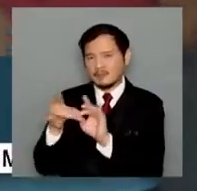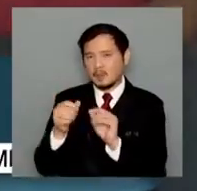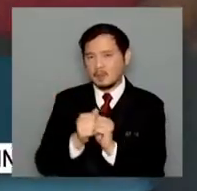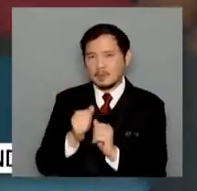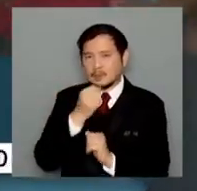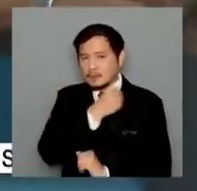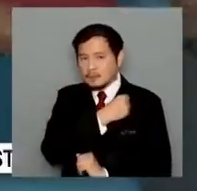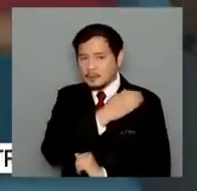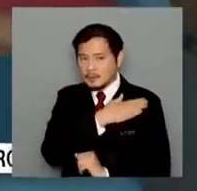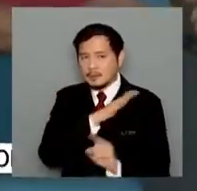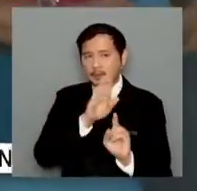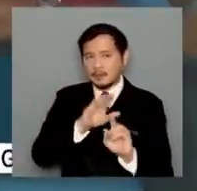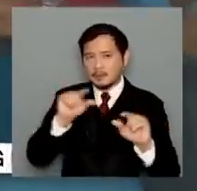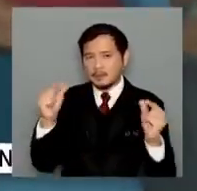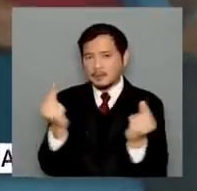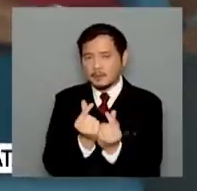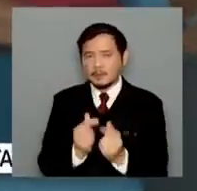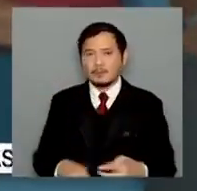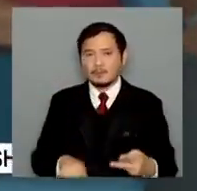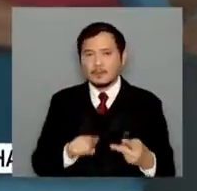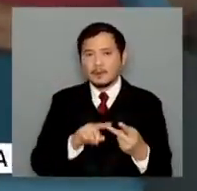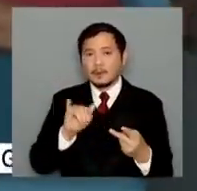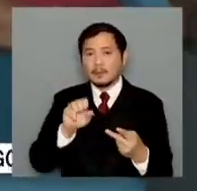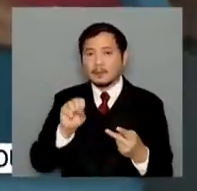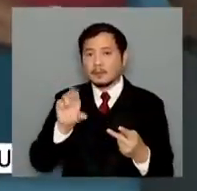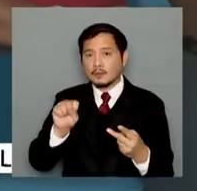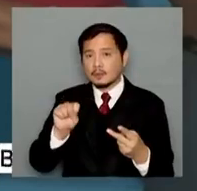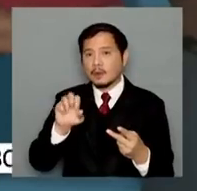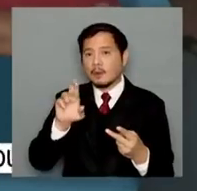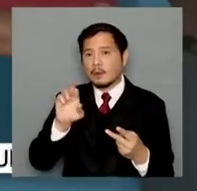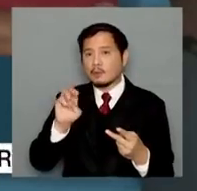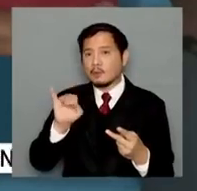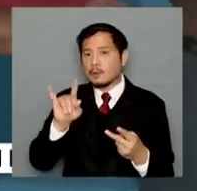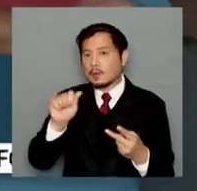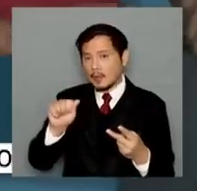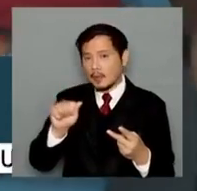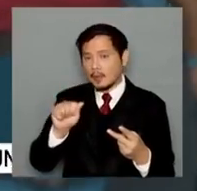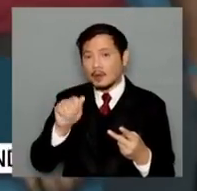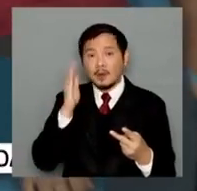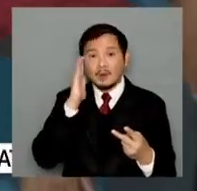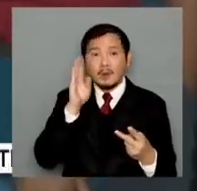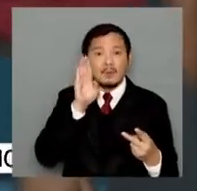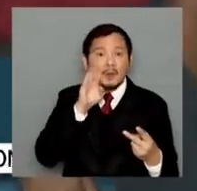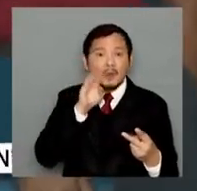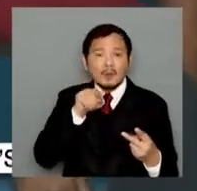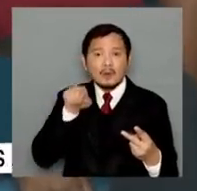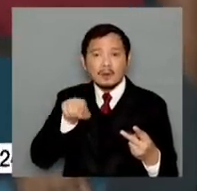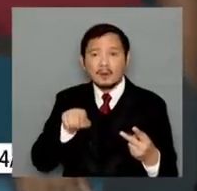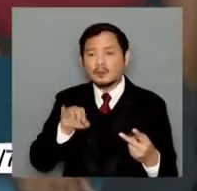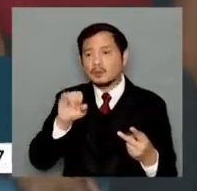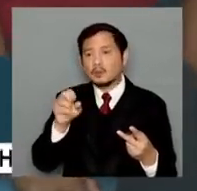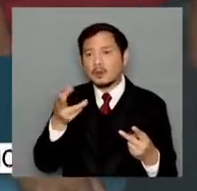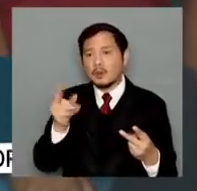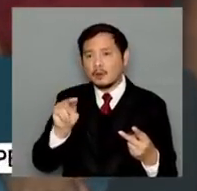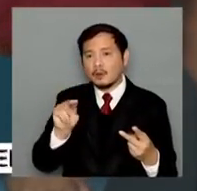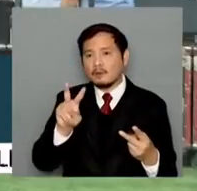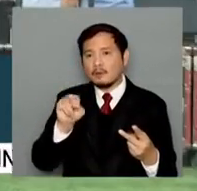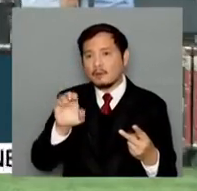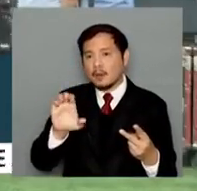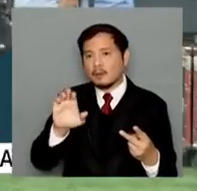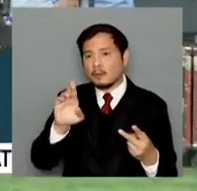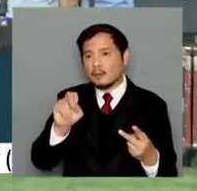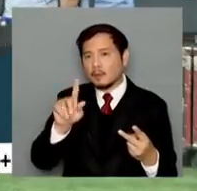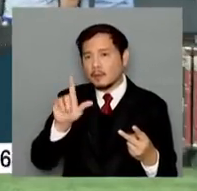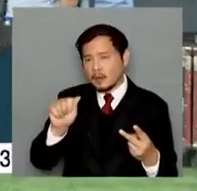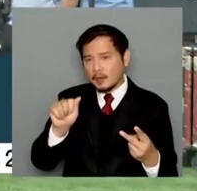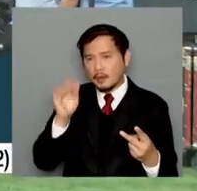and Cavite Representative Jesus Crispin Remulla, the brother of Cavite Governor John Vic Remulla, who is also set to become his